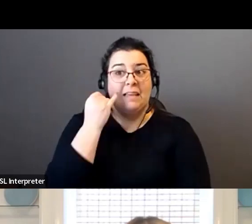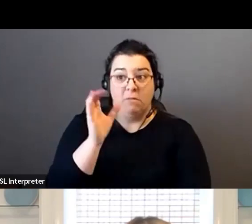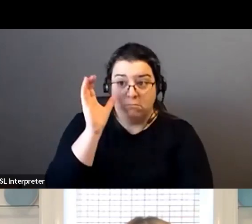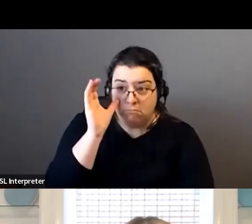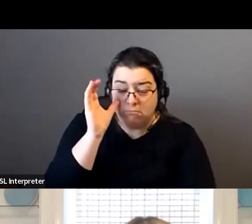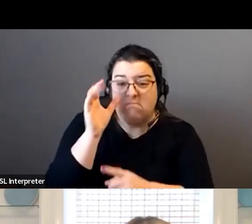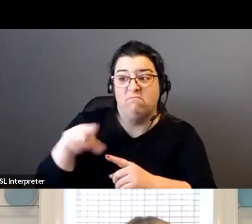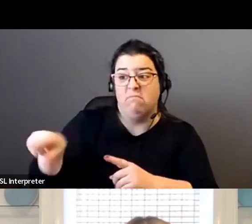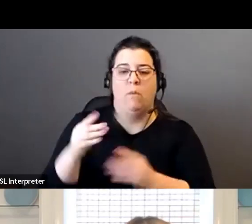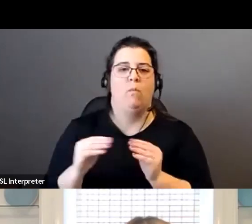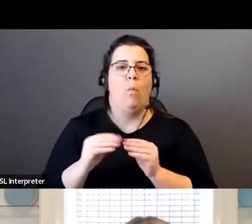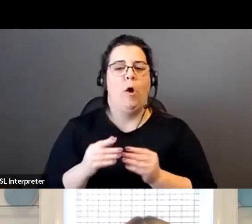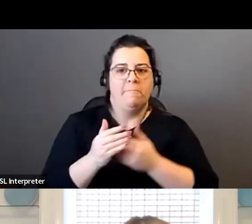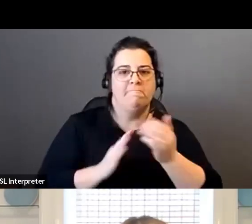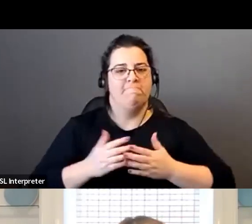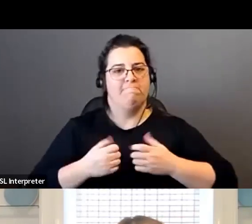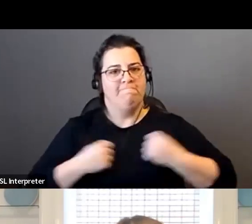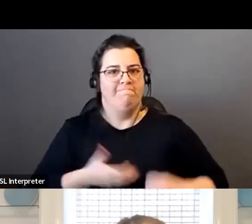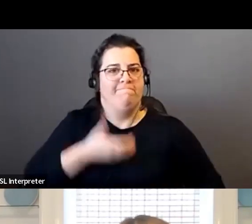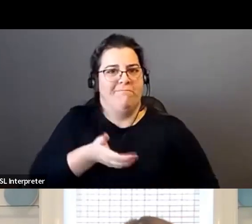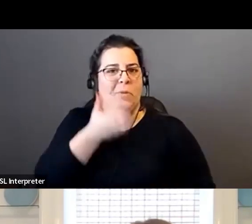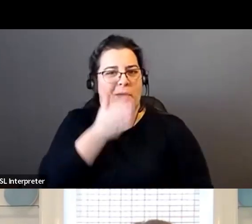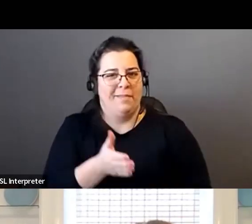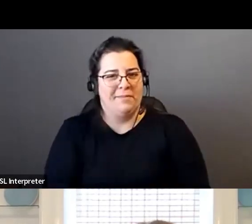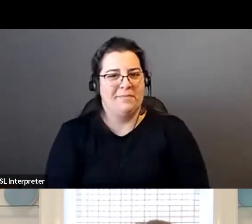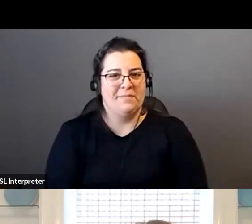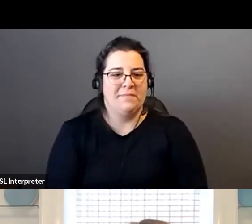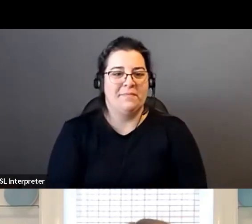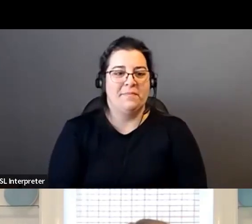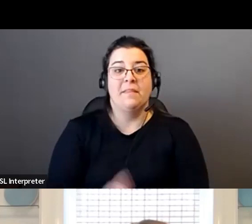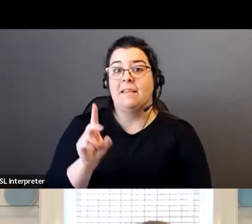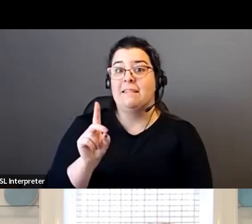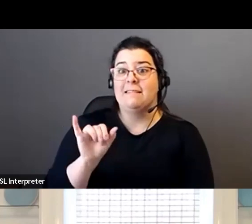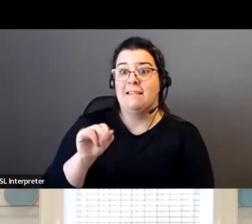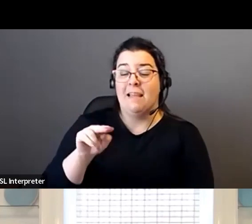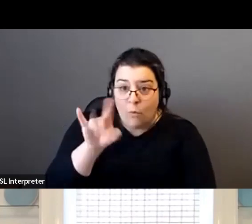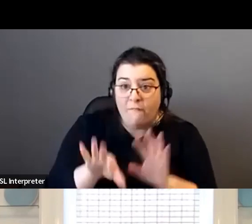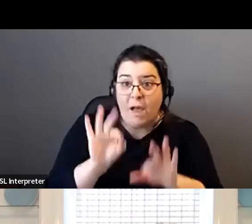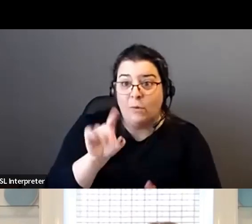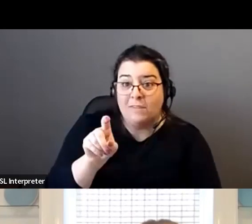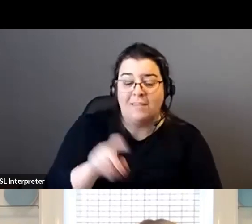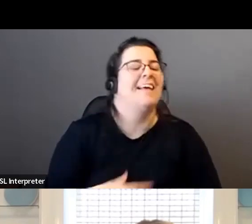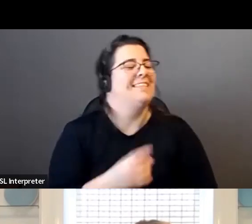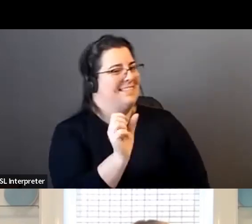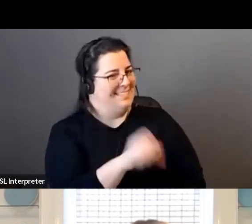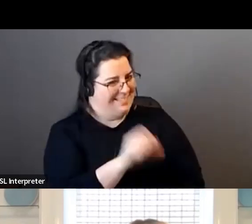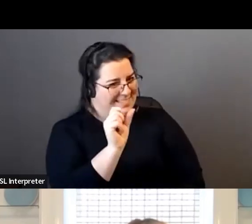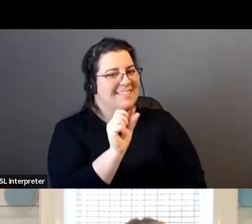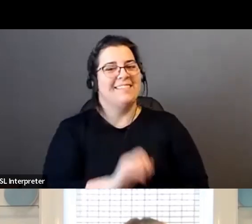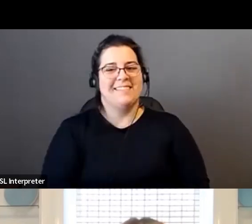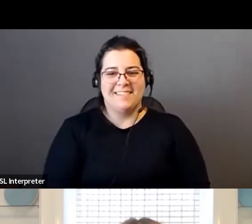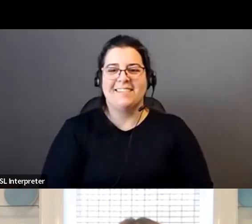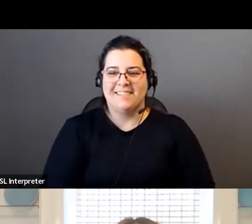does. Well, just before we get to, were you able to find your? Yes, I've been able to find this testimonial.